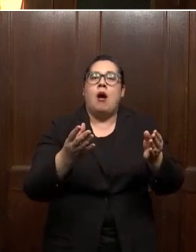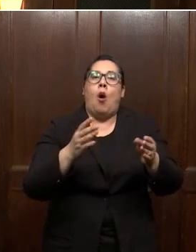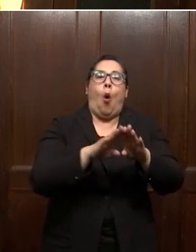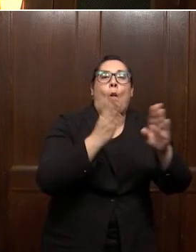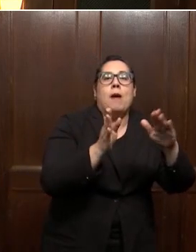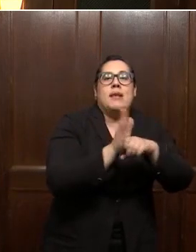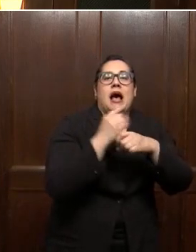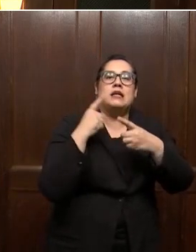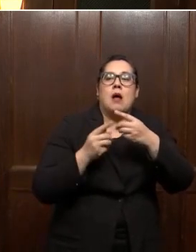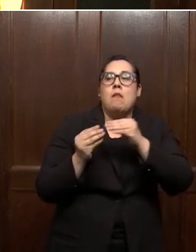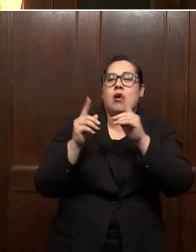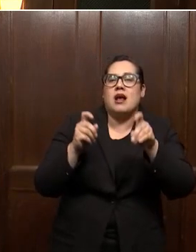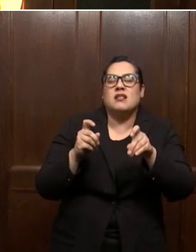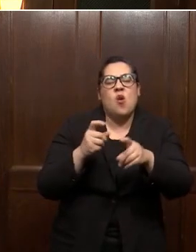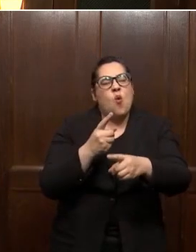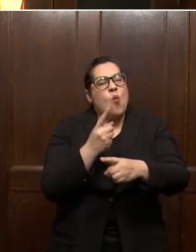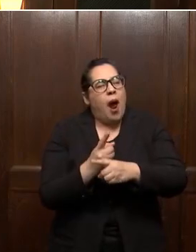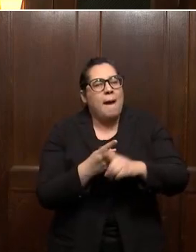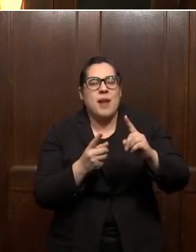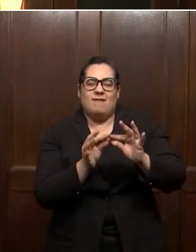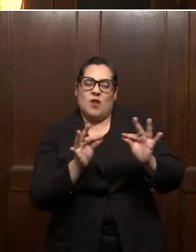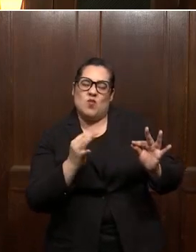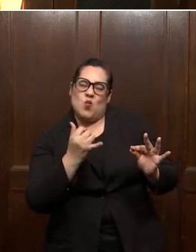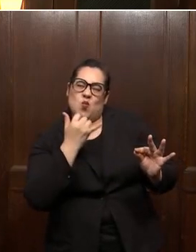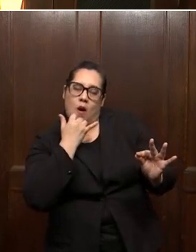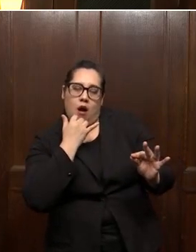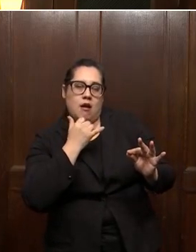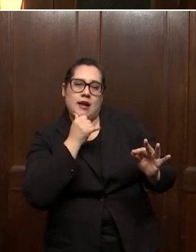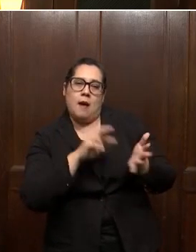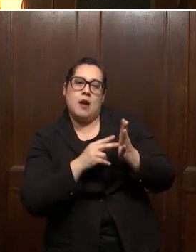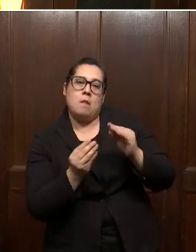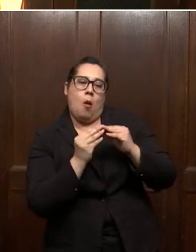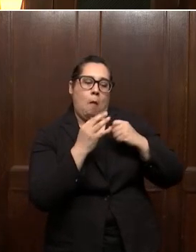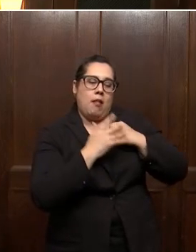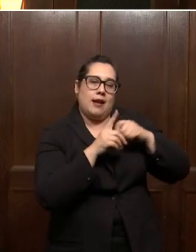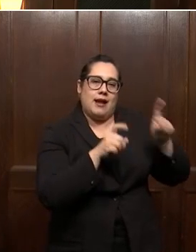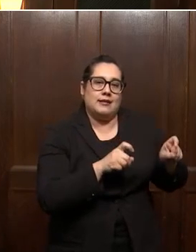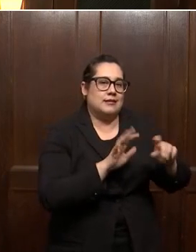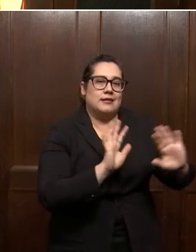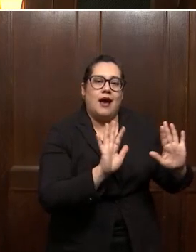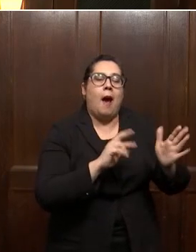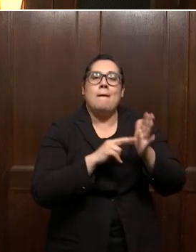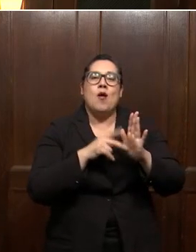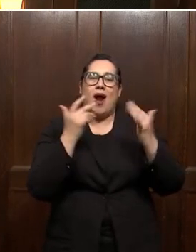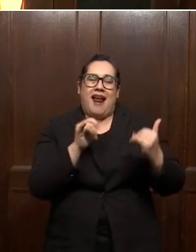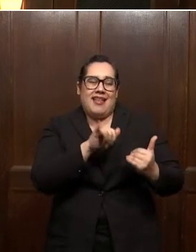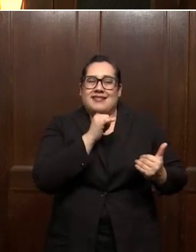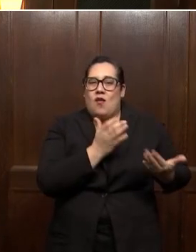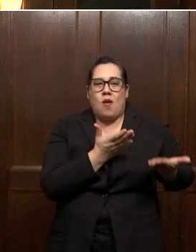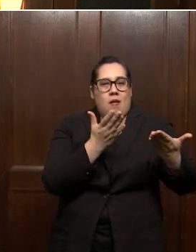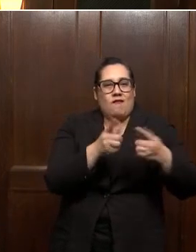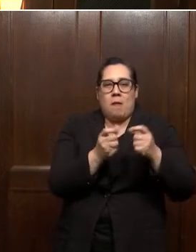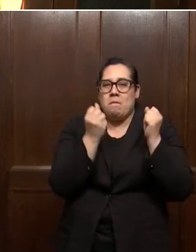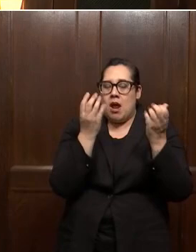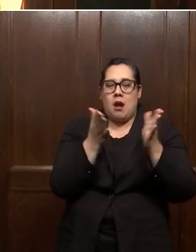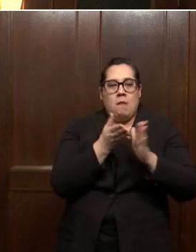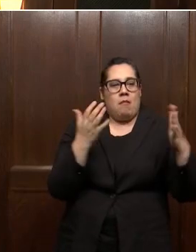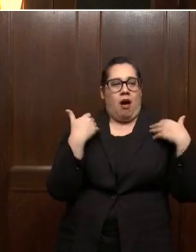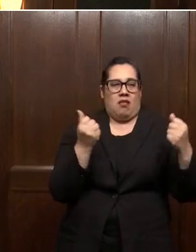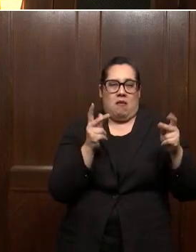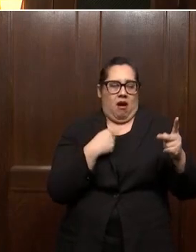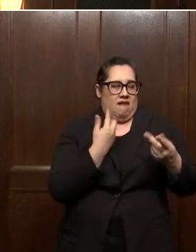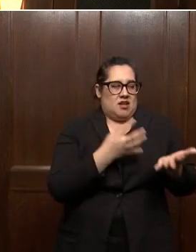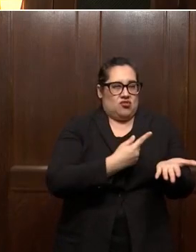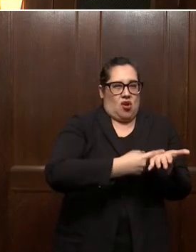they're right, but many of them are saying it in the wrong way. It's not more blood tests, because right now it's not the recommendation for many public health officials I've